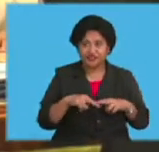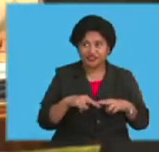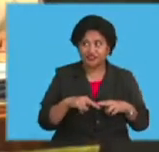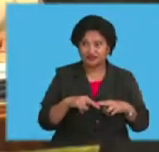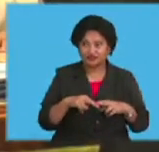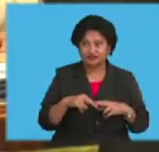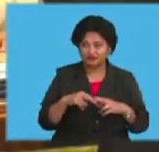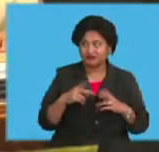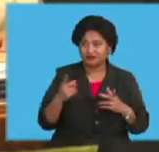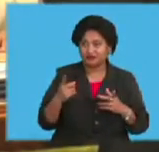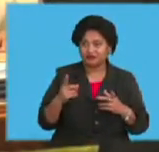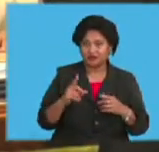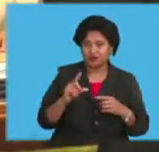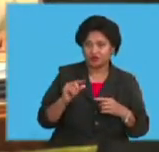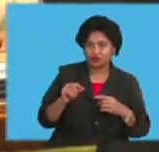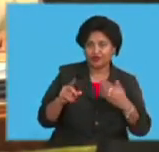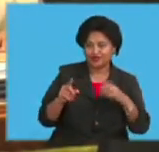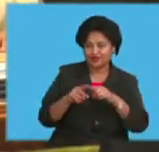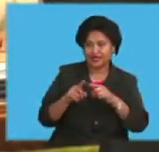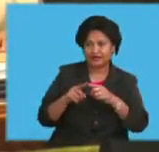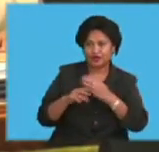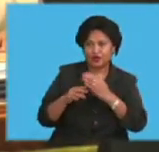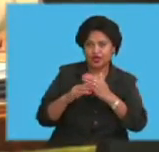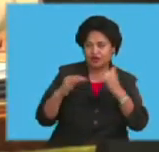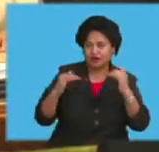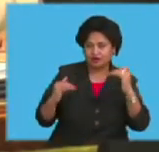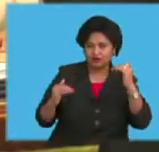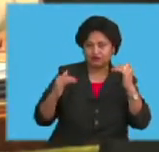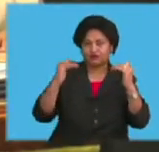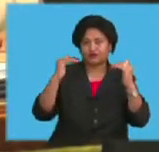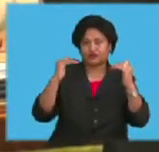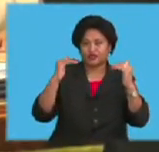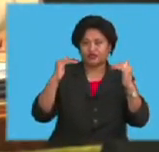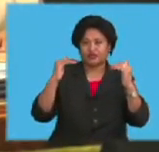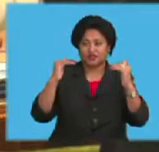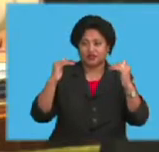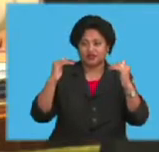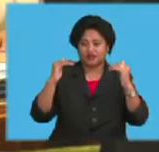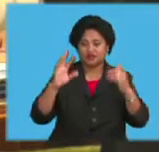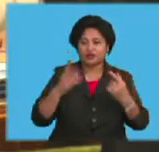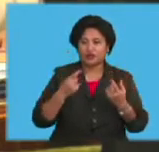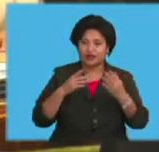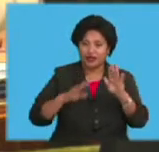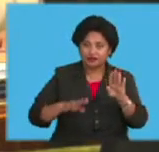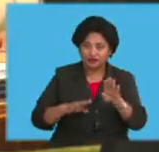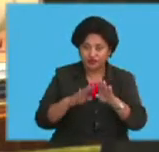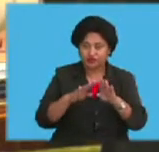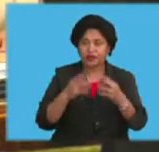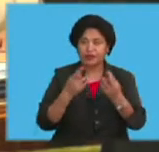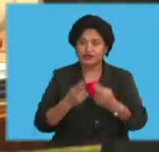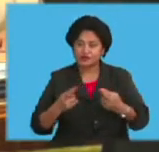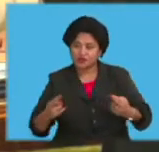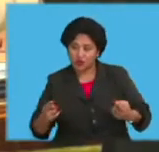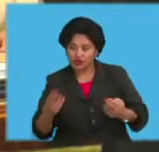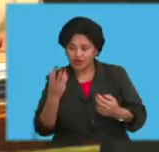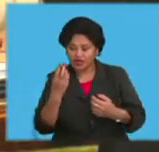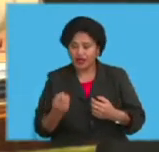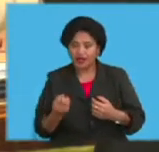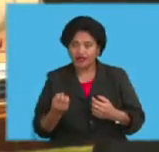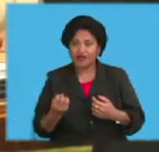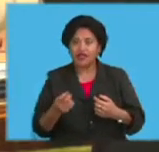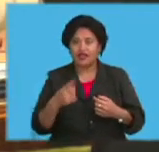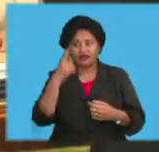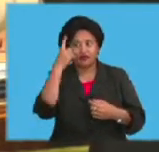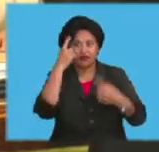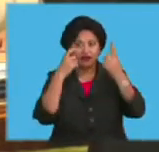Speaker, MSMEs are an integral part of our economy because of their resilience and resourcefulness and their innovativeness